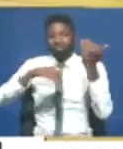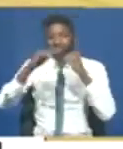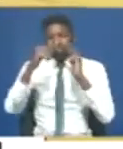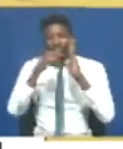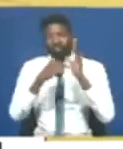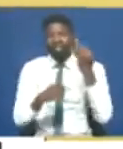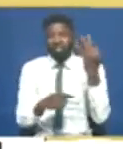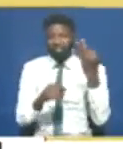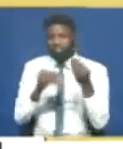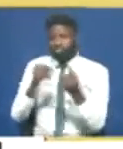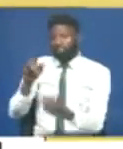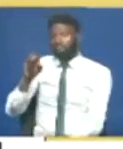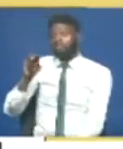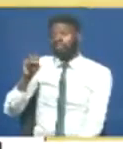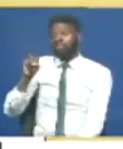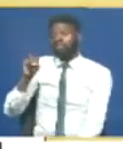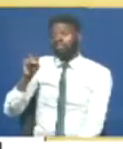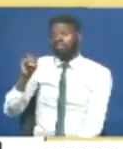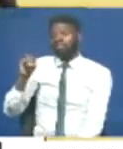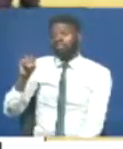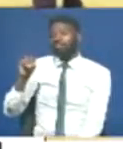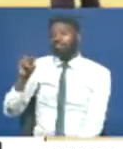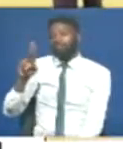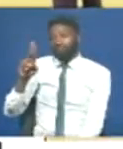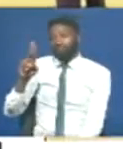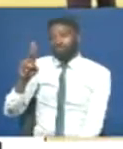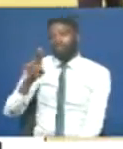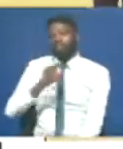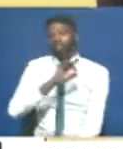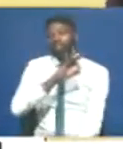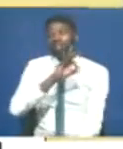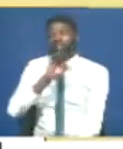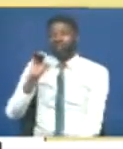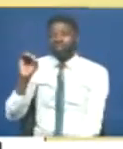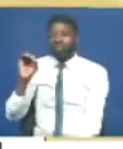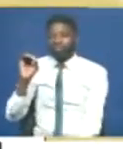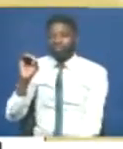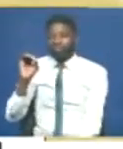Multimedia University 3-0 in the Super League. For Legends Edition, I am Nora Mungi.